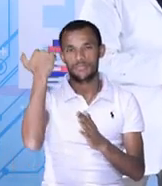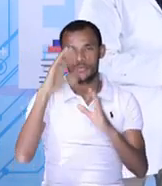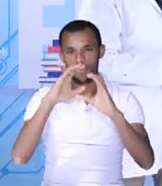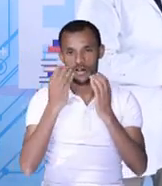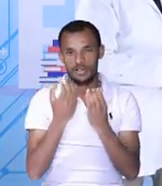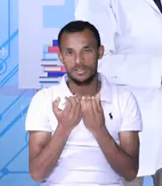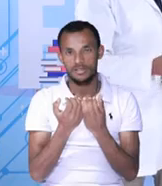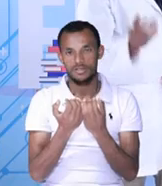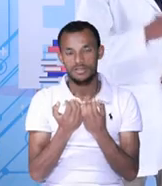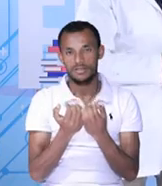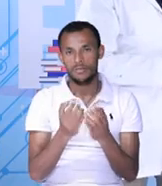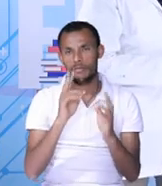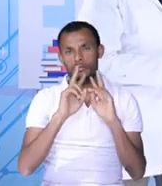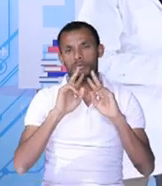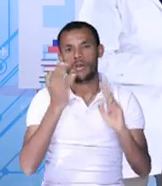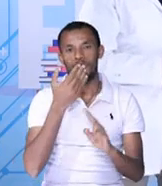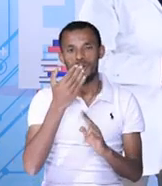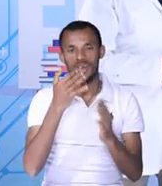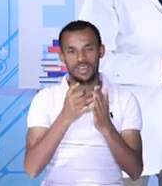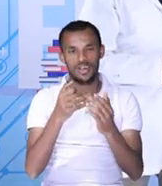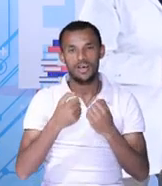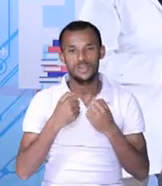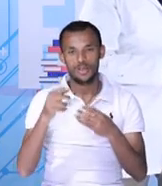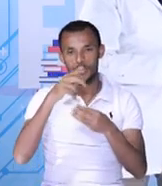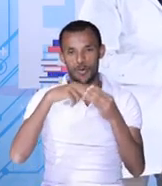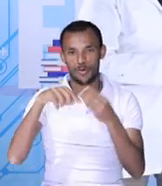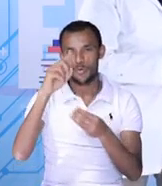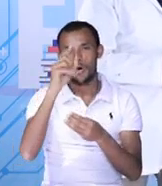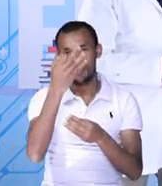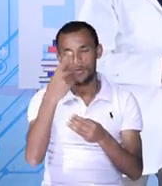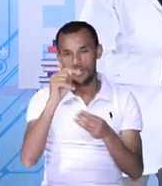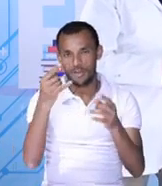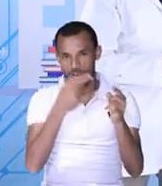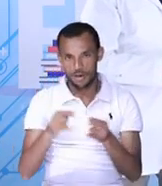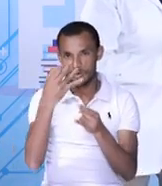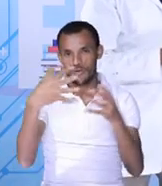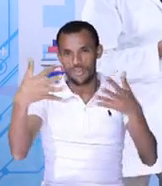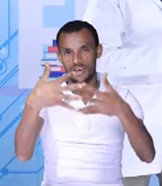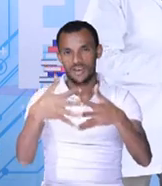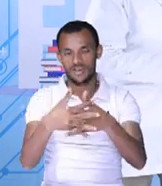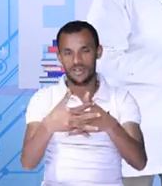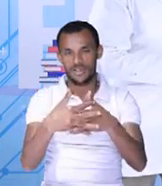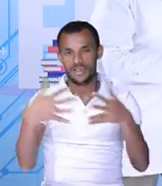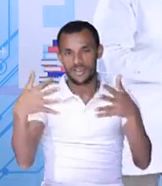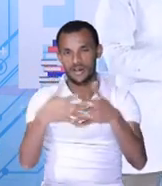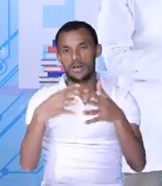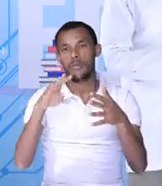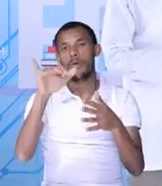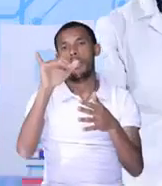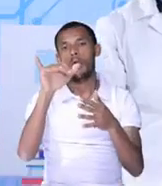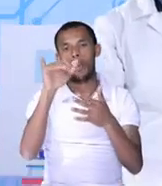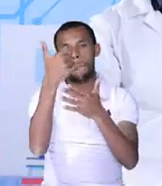lecture? Very good. It was about one of the technique of integration by